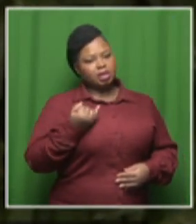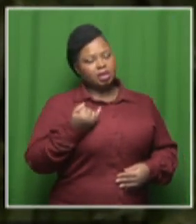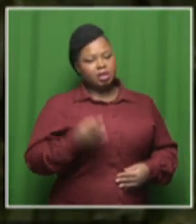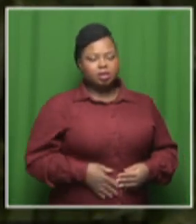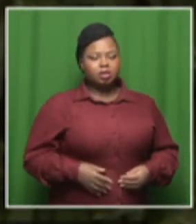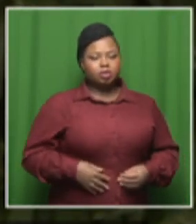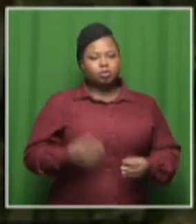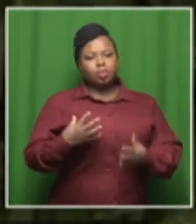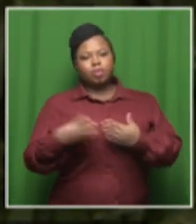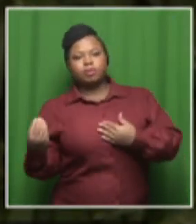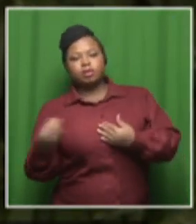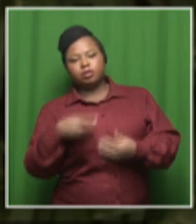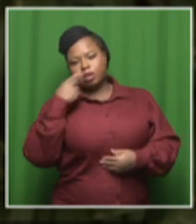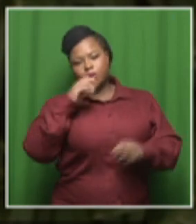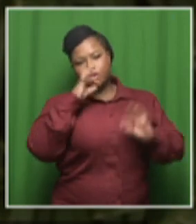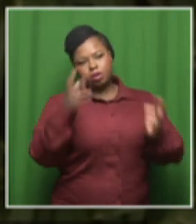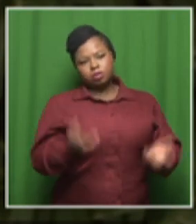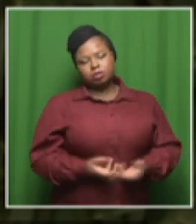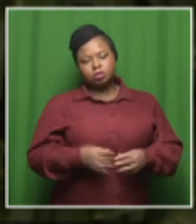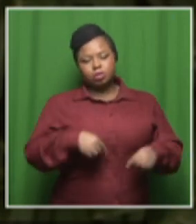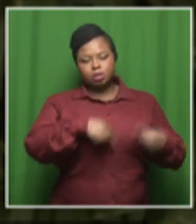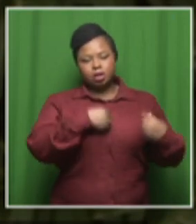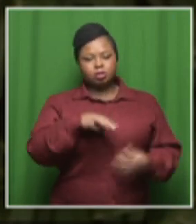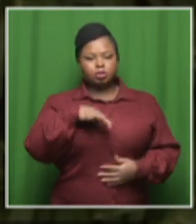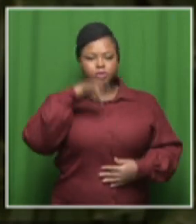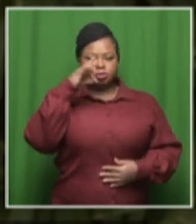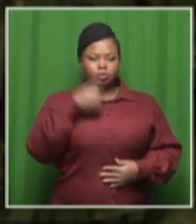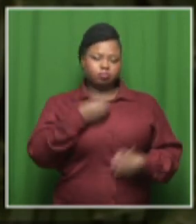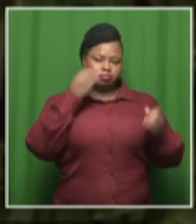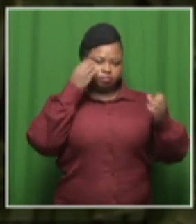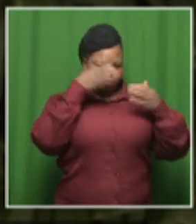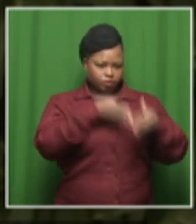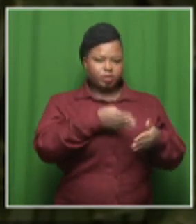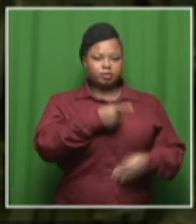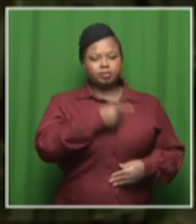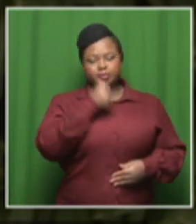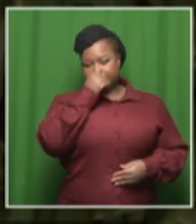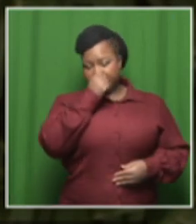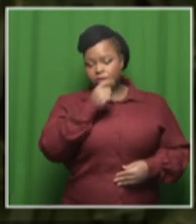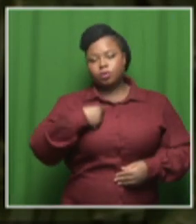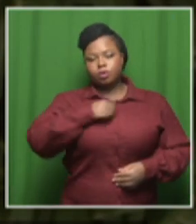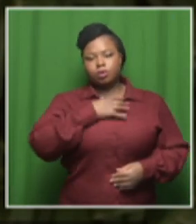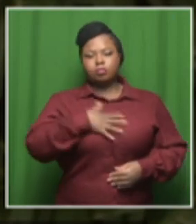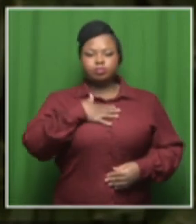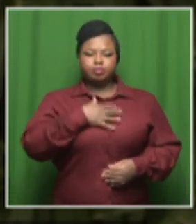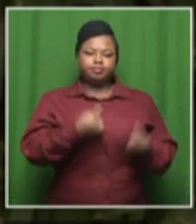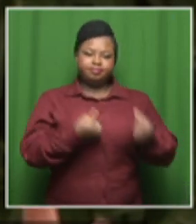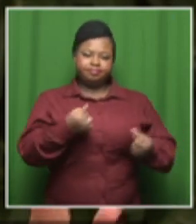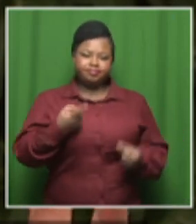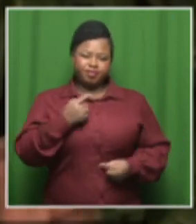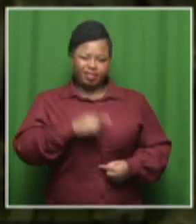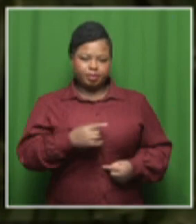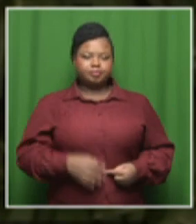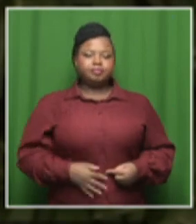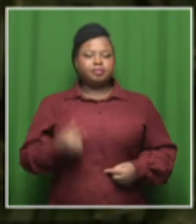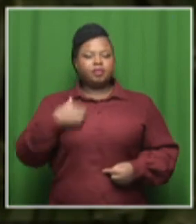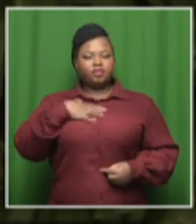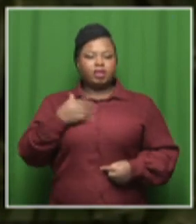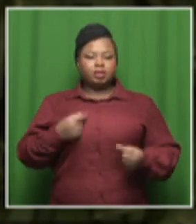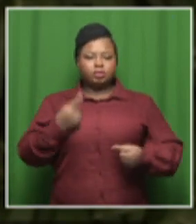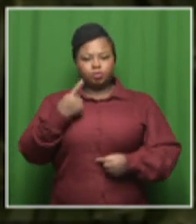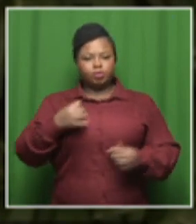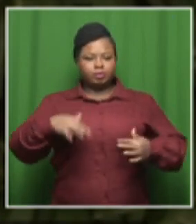real world, and they put their whole heart and soul into this, and we all appreciate each other for that, and I feel we become